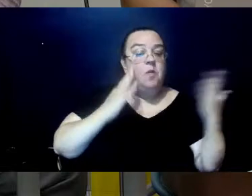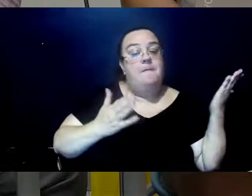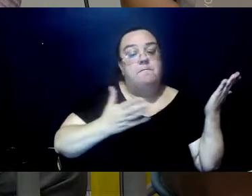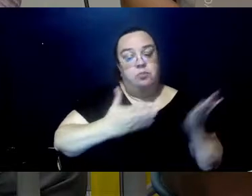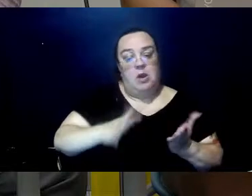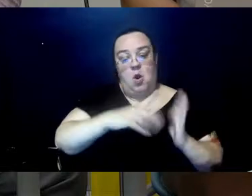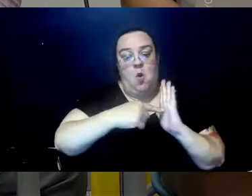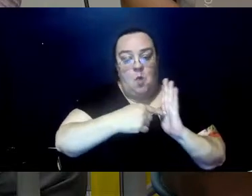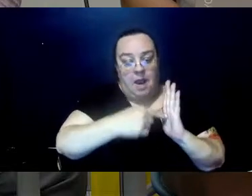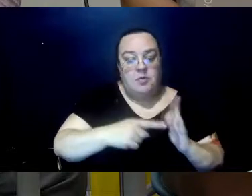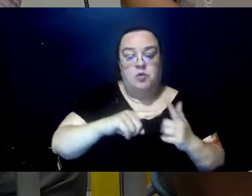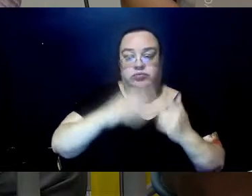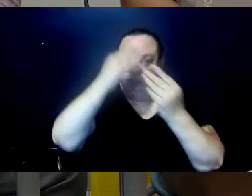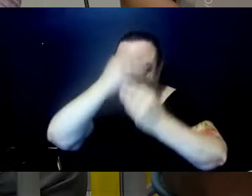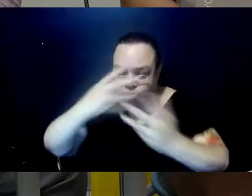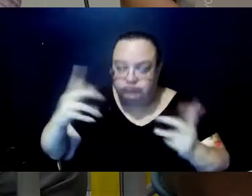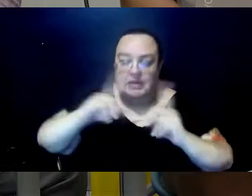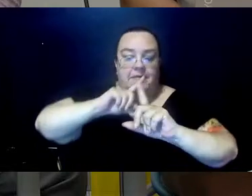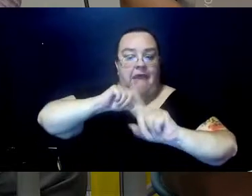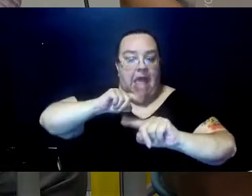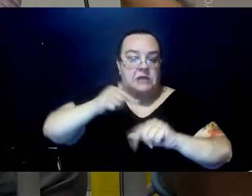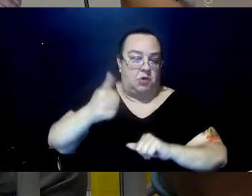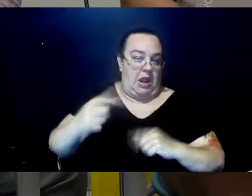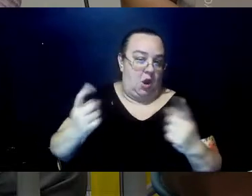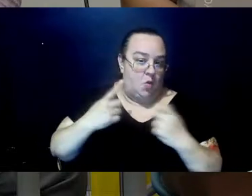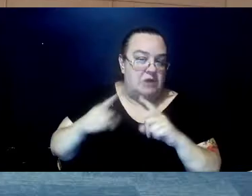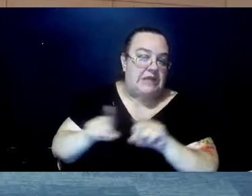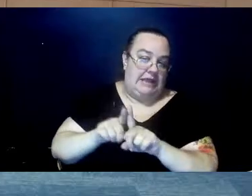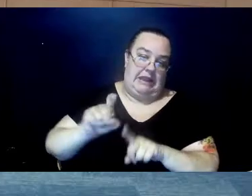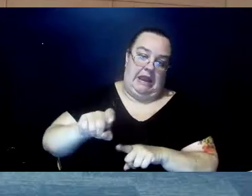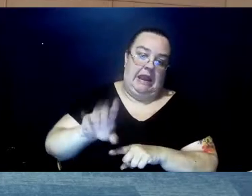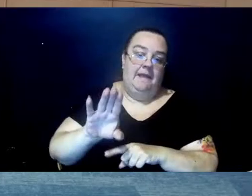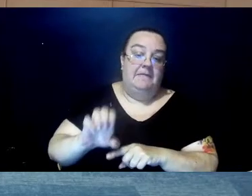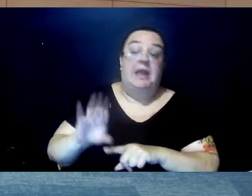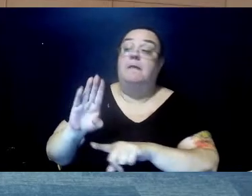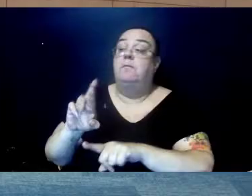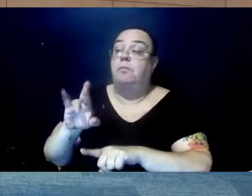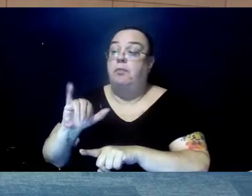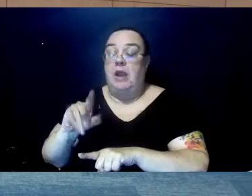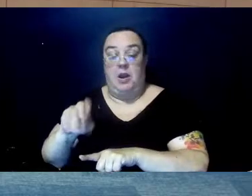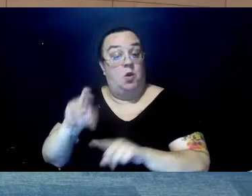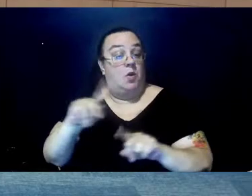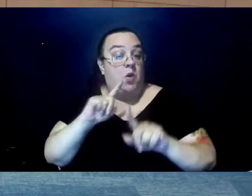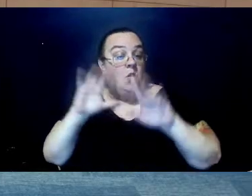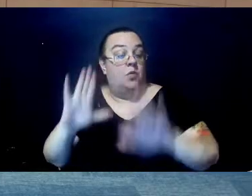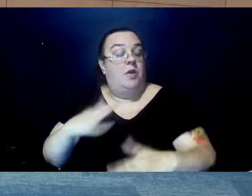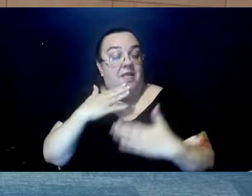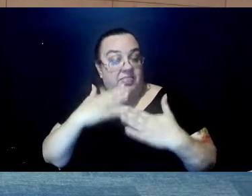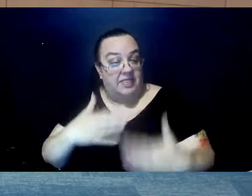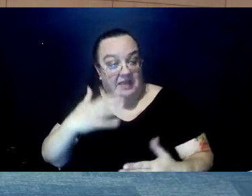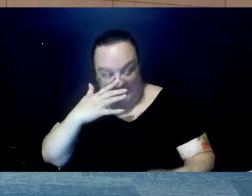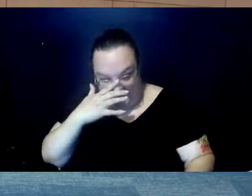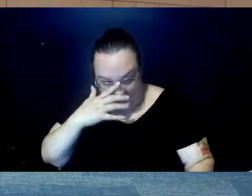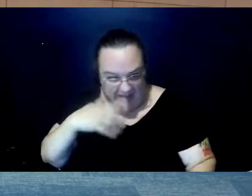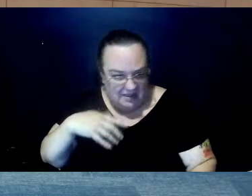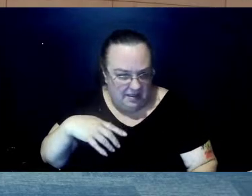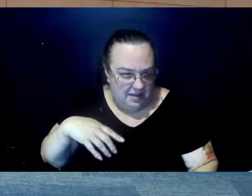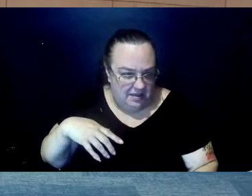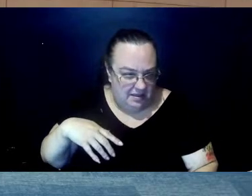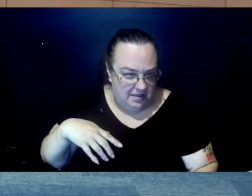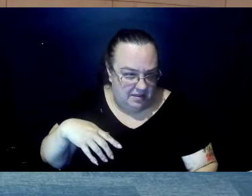answer questions as necessary. Great, thank you. So, Will that go, I'm sorry, will that go on the, it's not on the